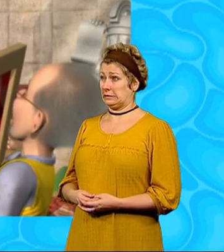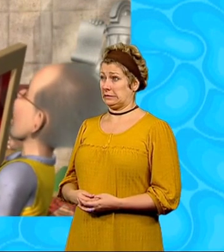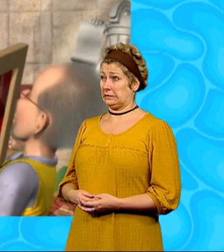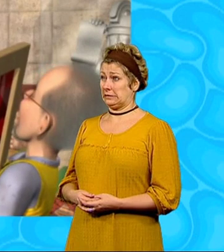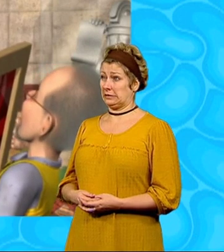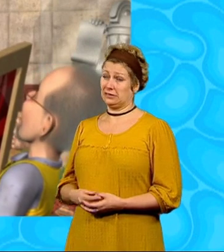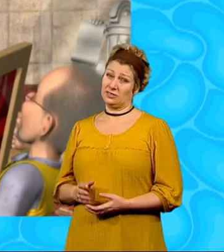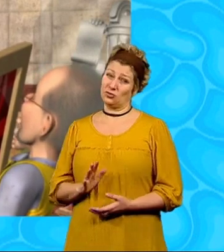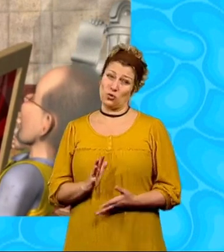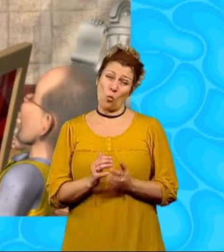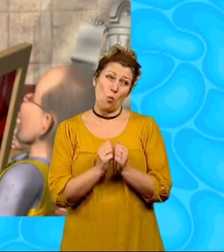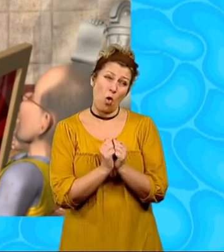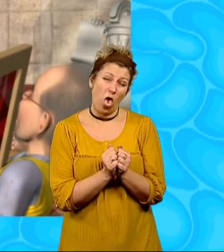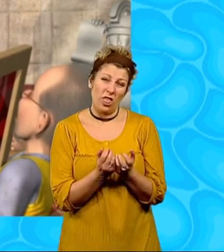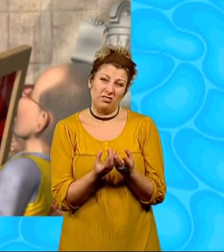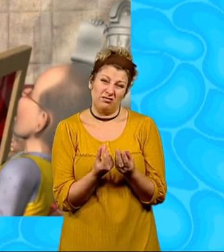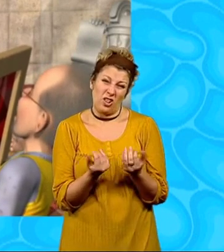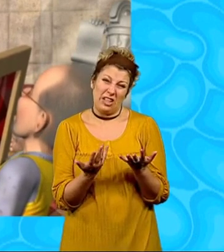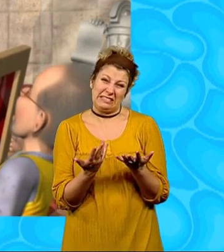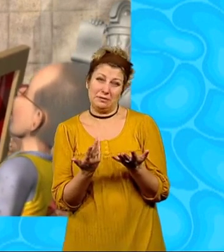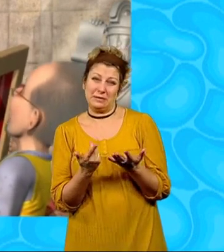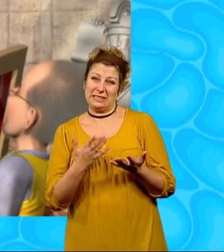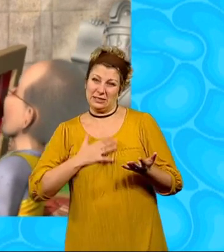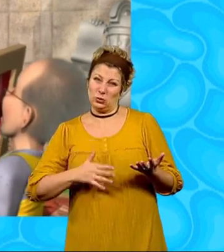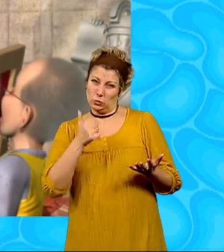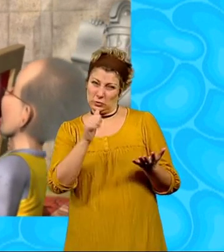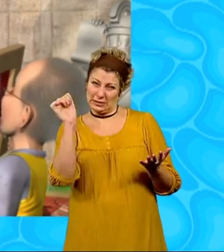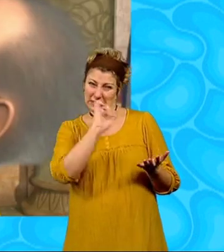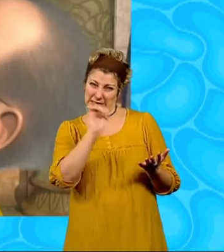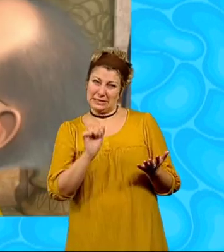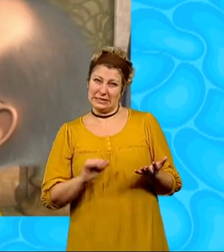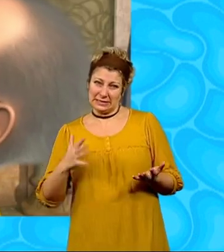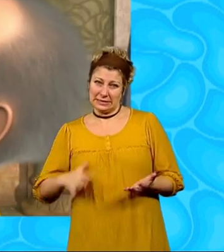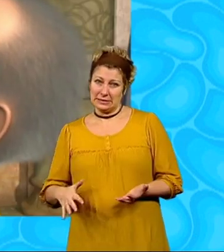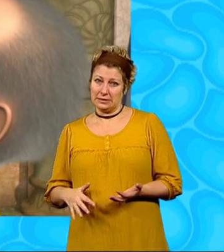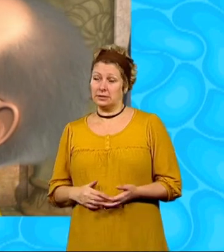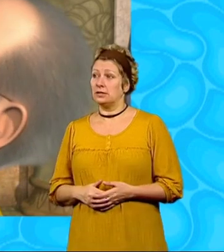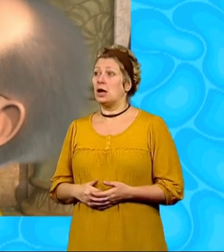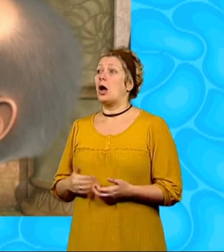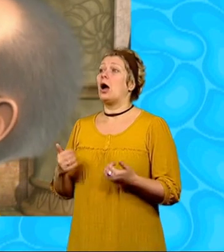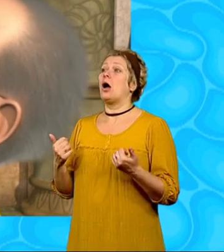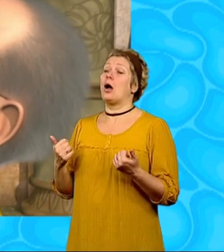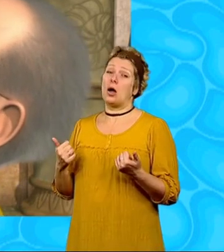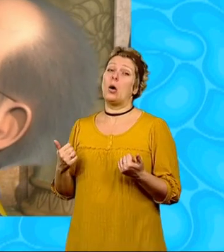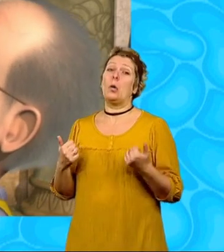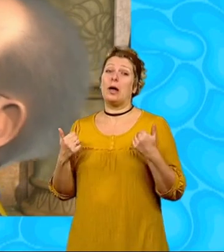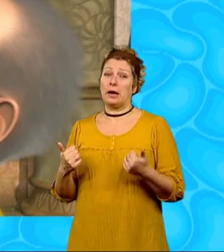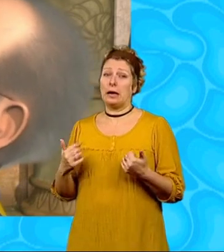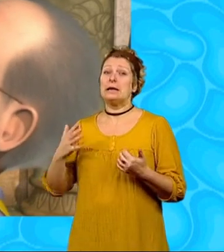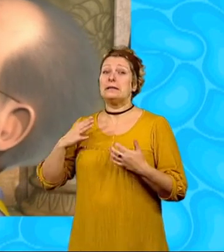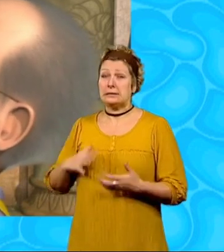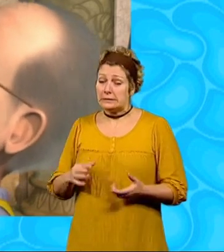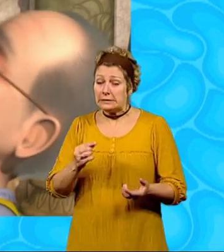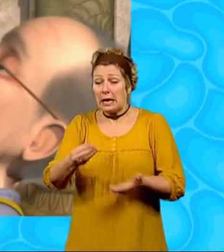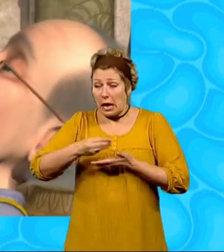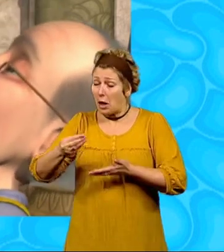It's not worth much, I'm afraid. And it needs a good dust. Oh, every little helps